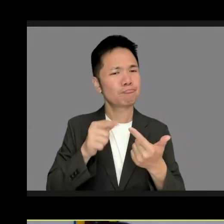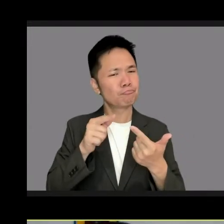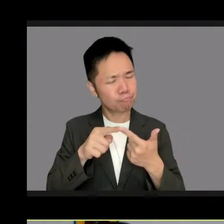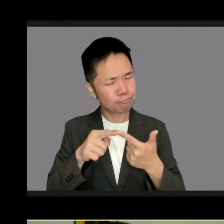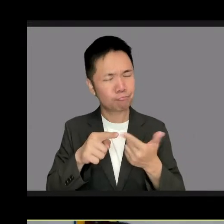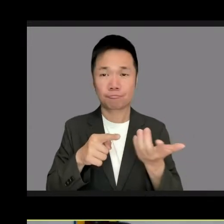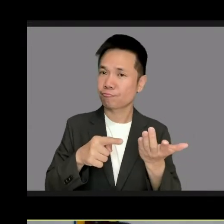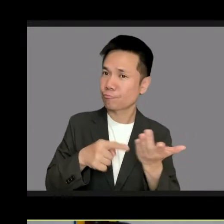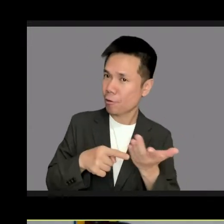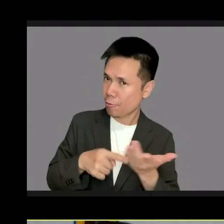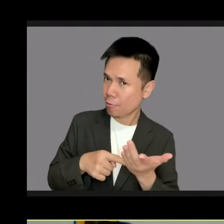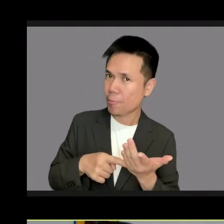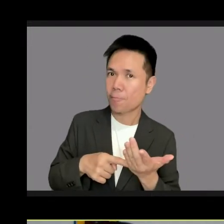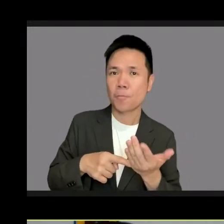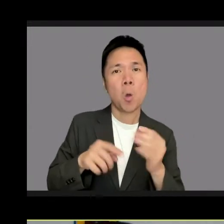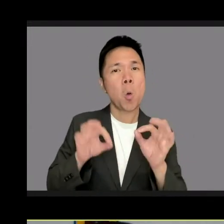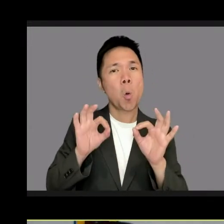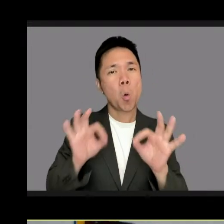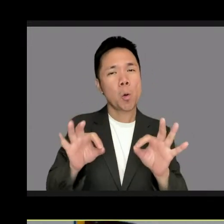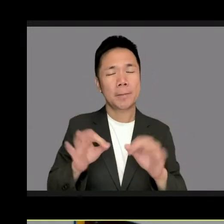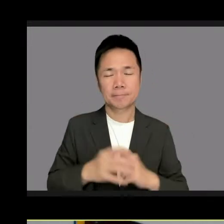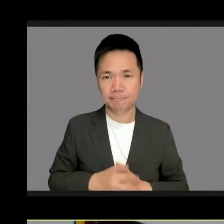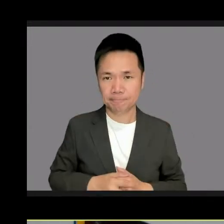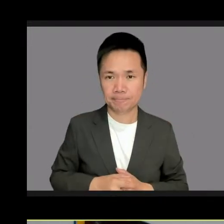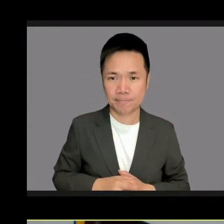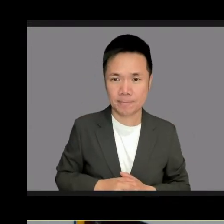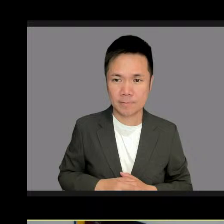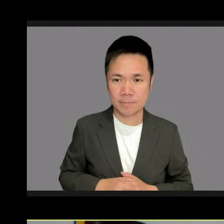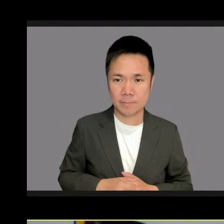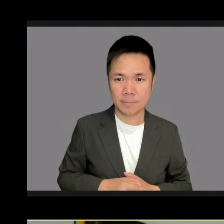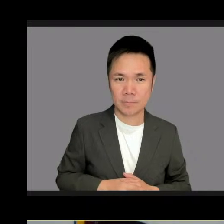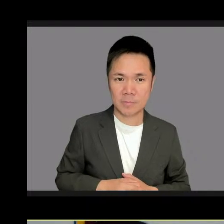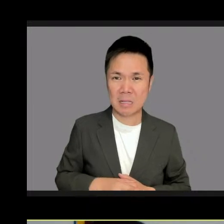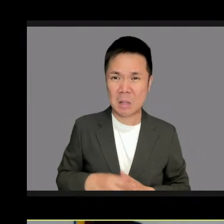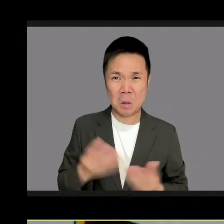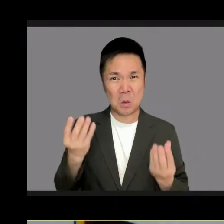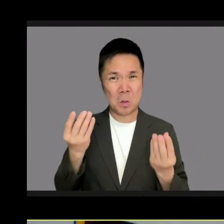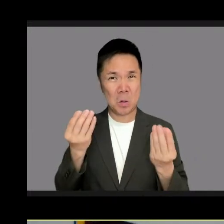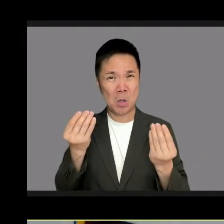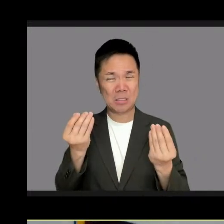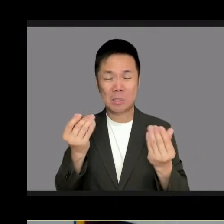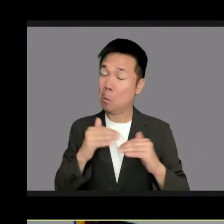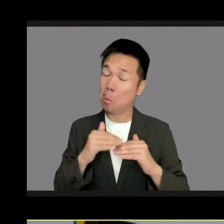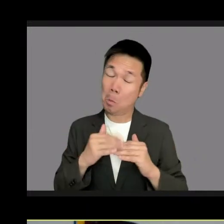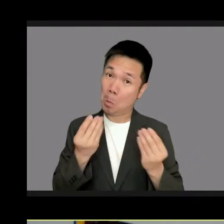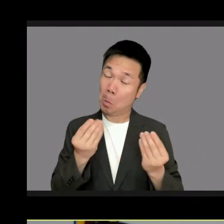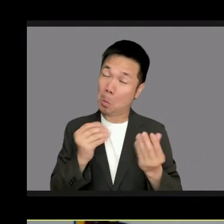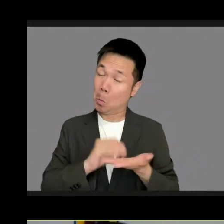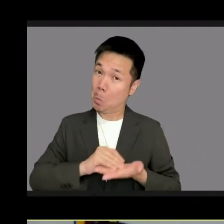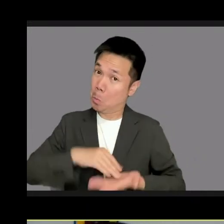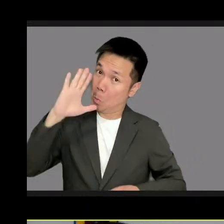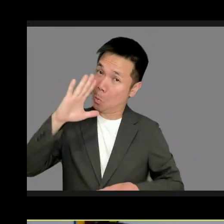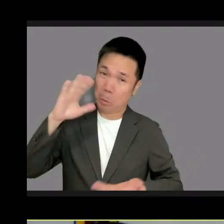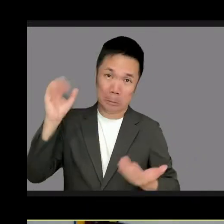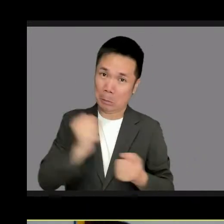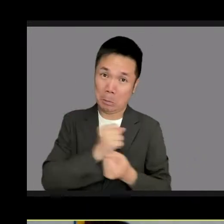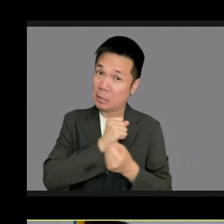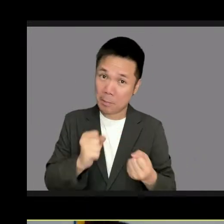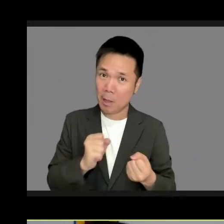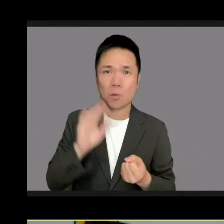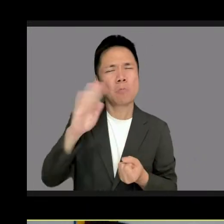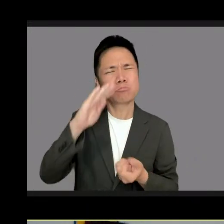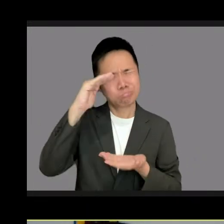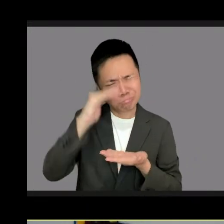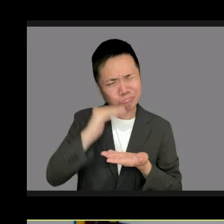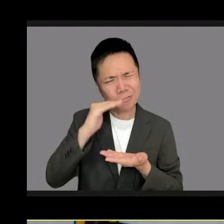that it should not be, the cost should not be exorbitantly high, that people do not implement it or are reluctant